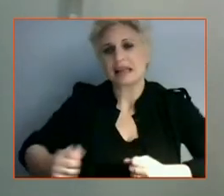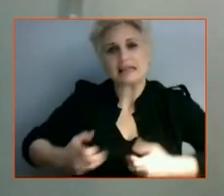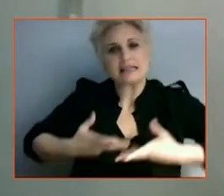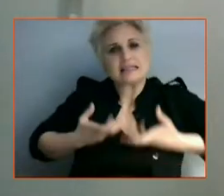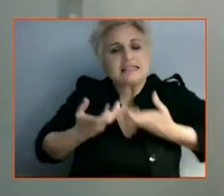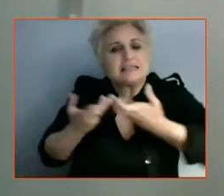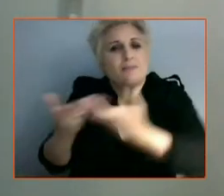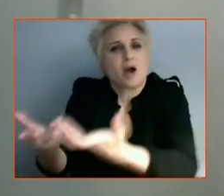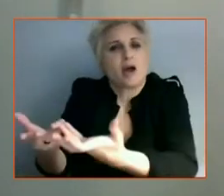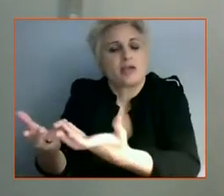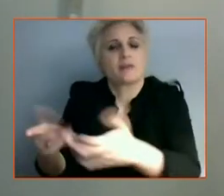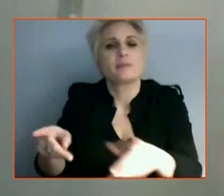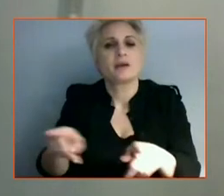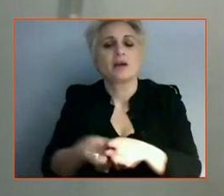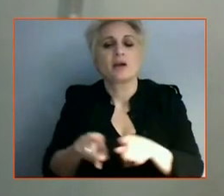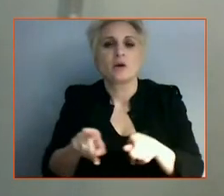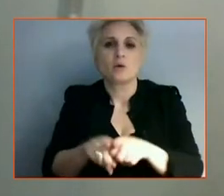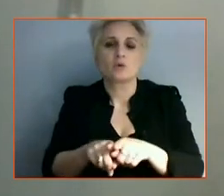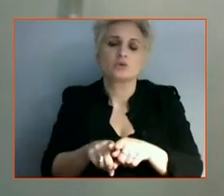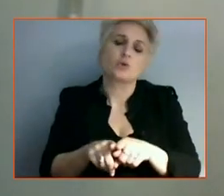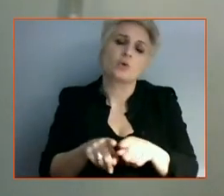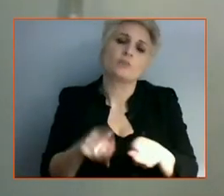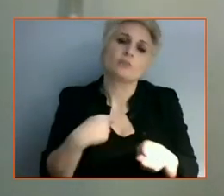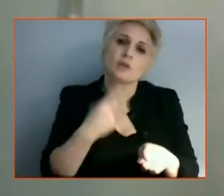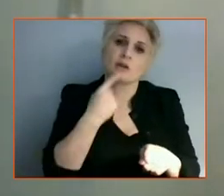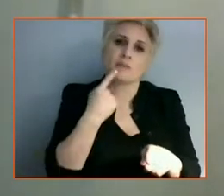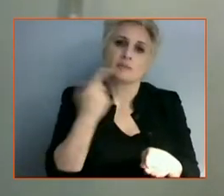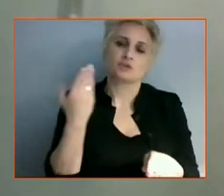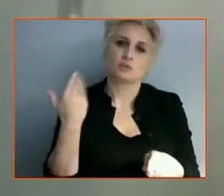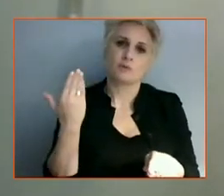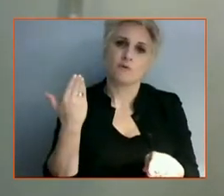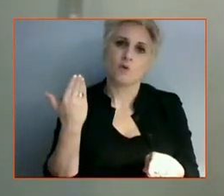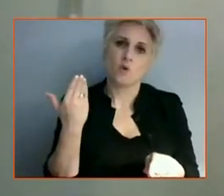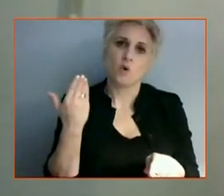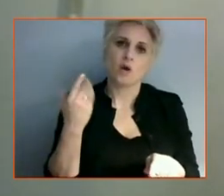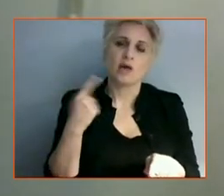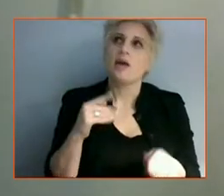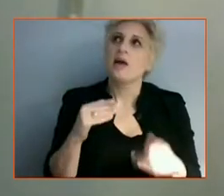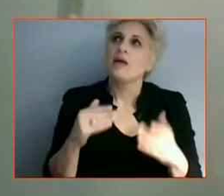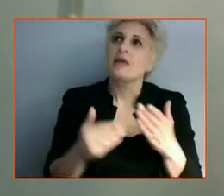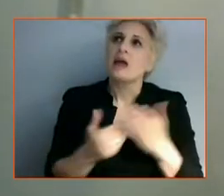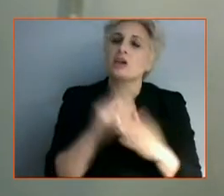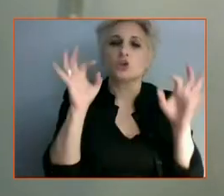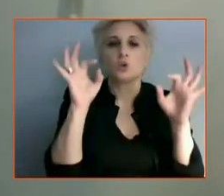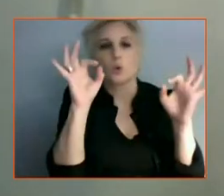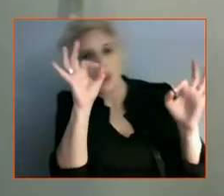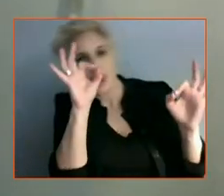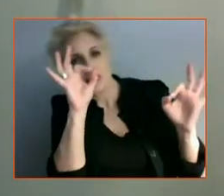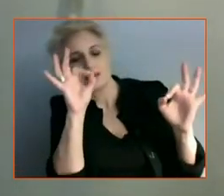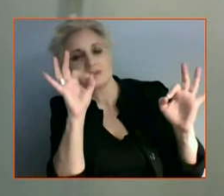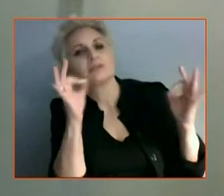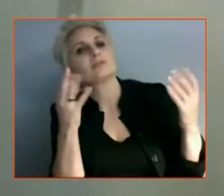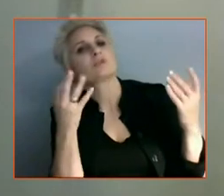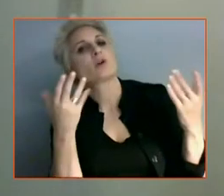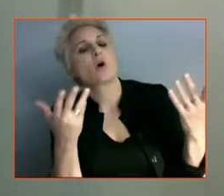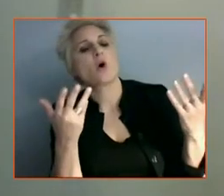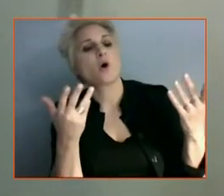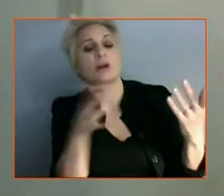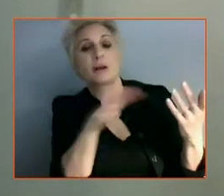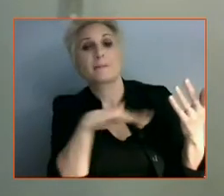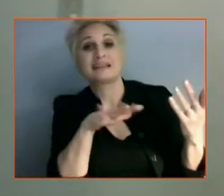top of that, as I said, you know, that new lens on what careers places like the Ministry for Social Development focus